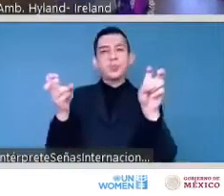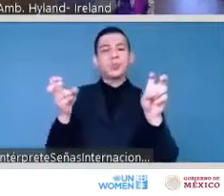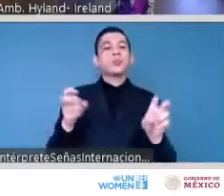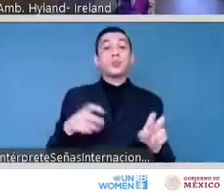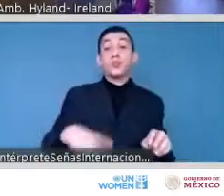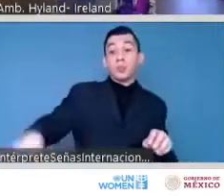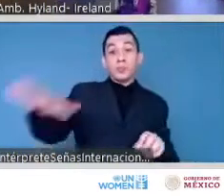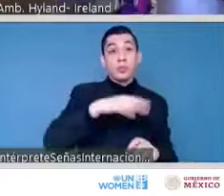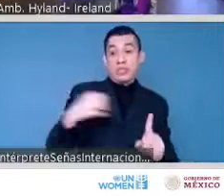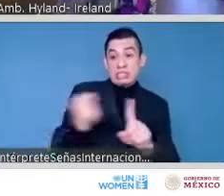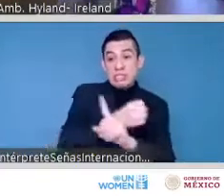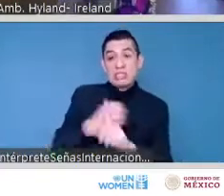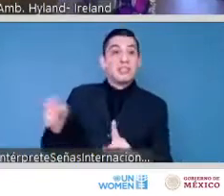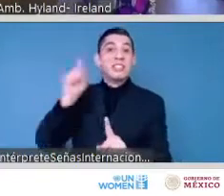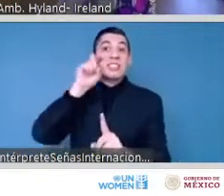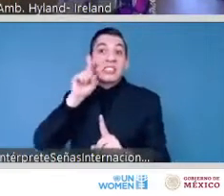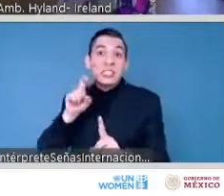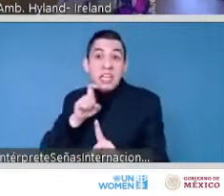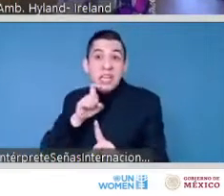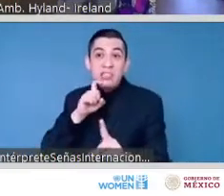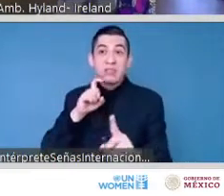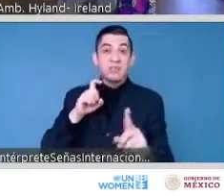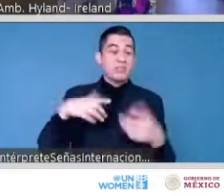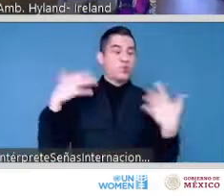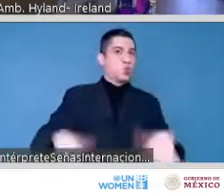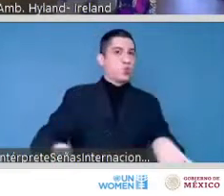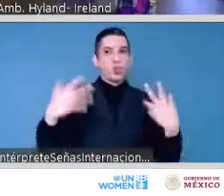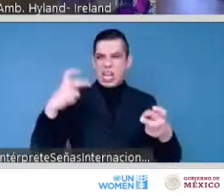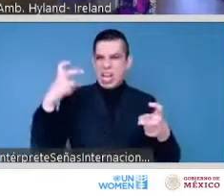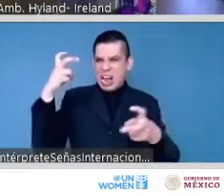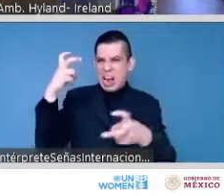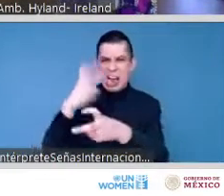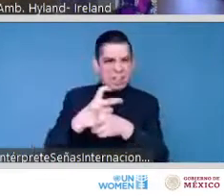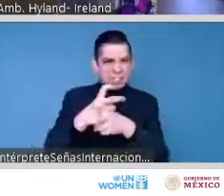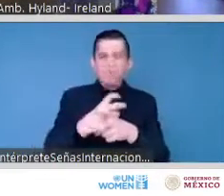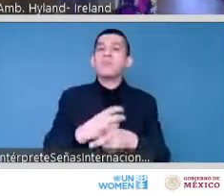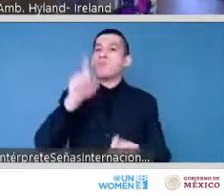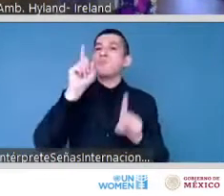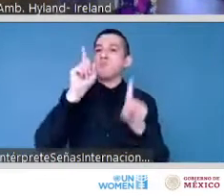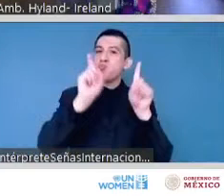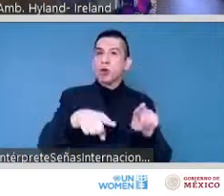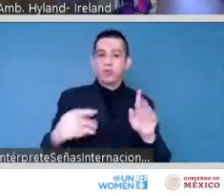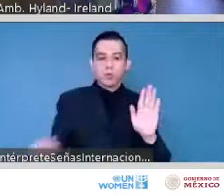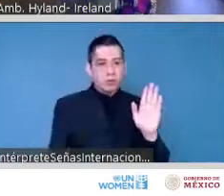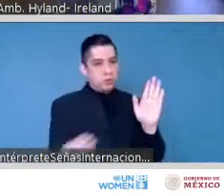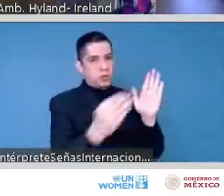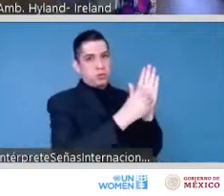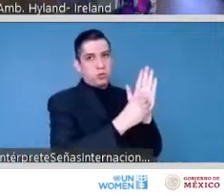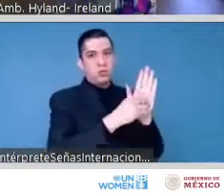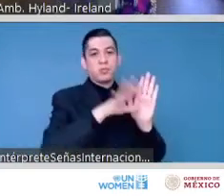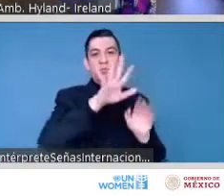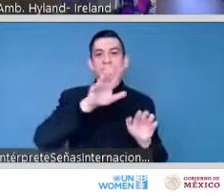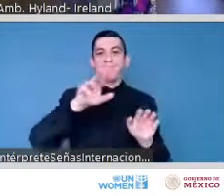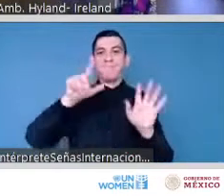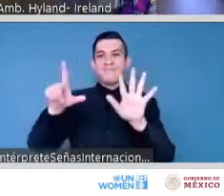Article 7.4 of the Arms Trade Treaty explicitly recognizes the connection between arms transfers and the need for states parties